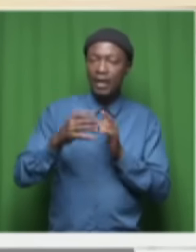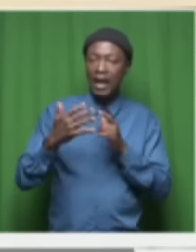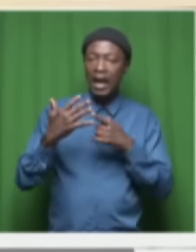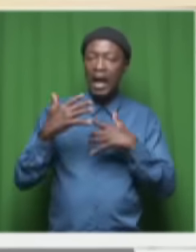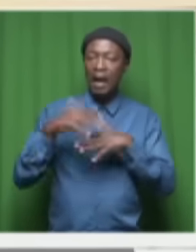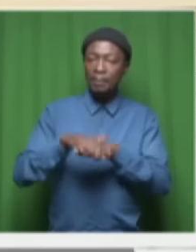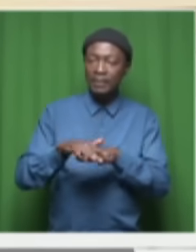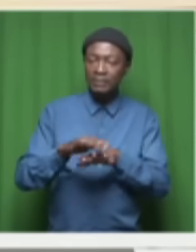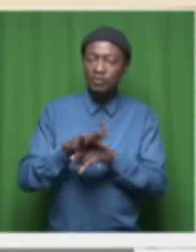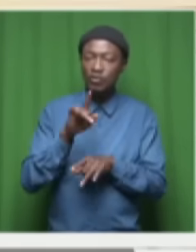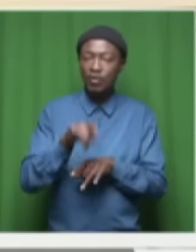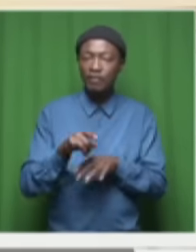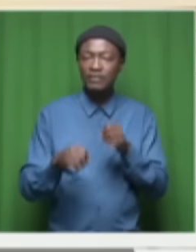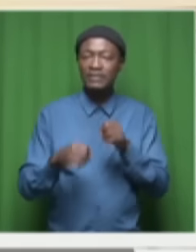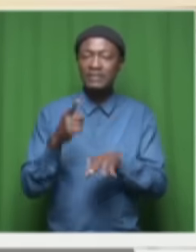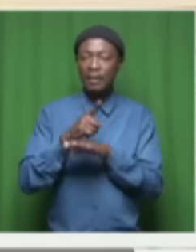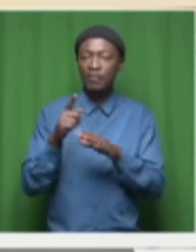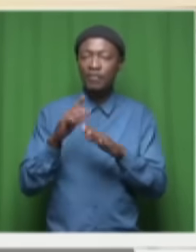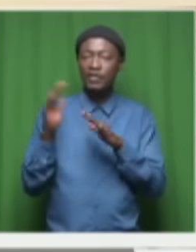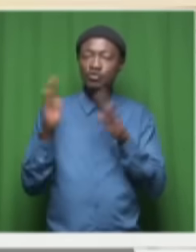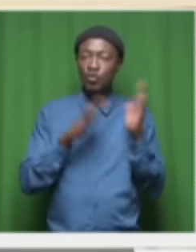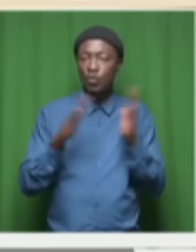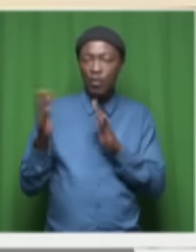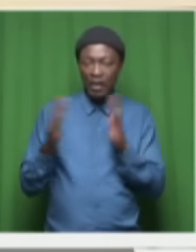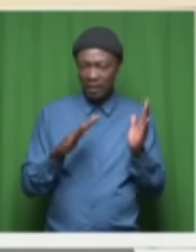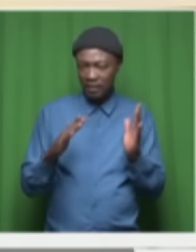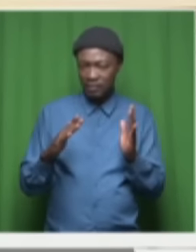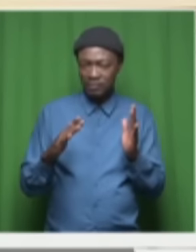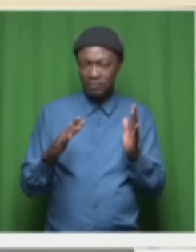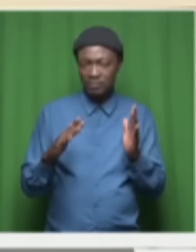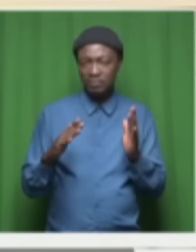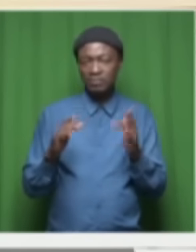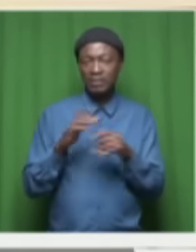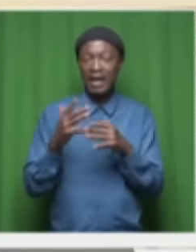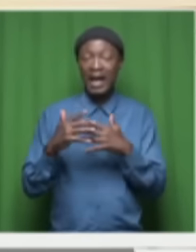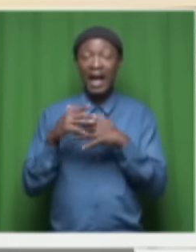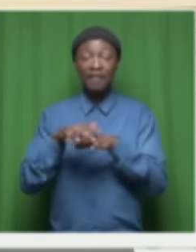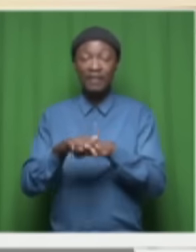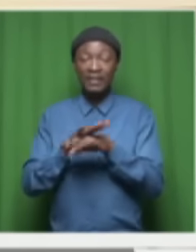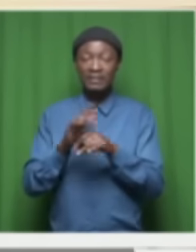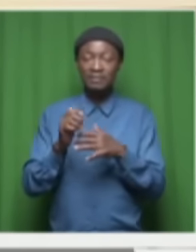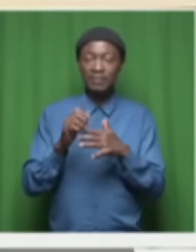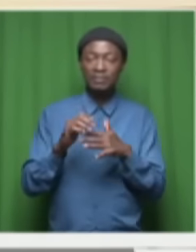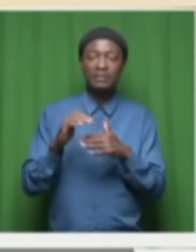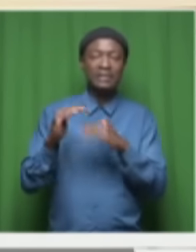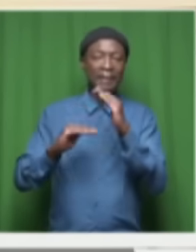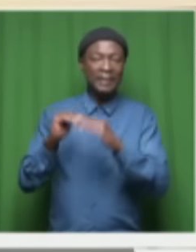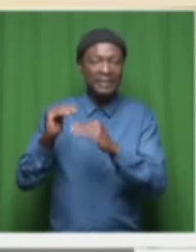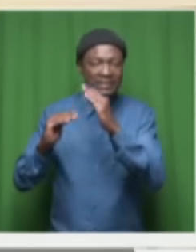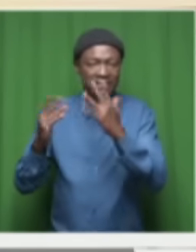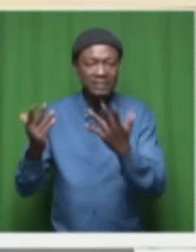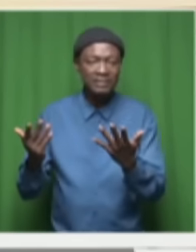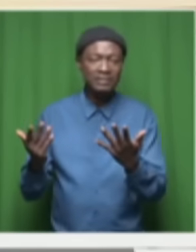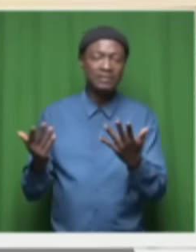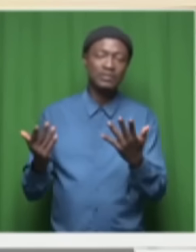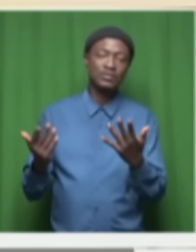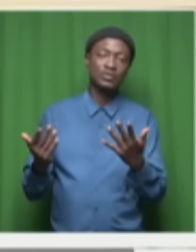of these weather conditions, either by affecting the infrastructure or